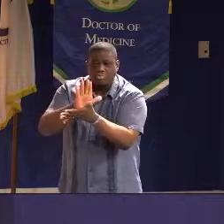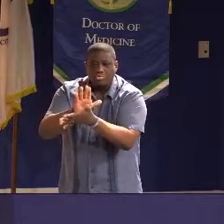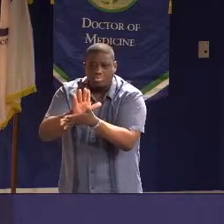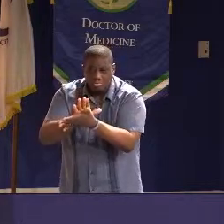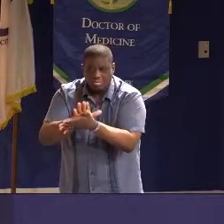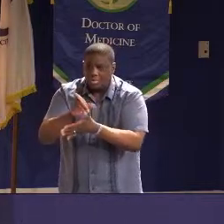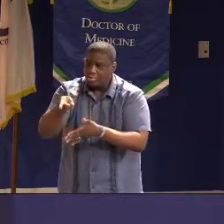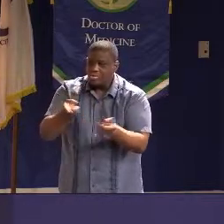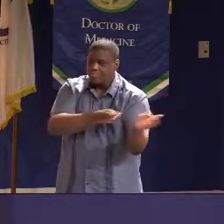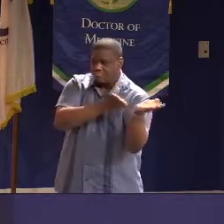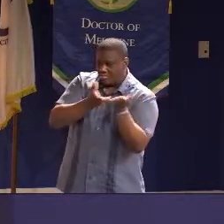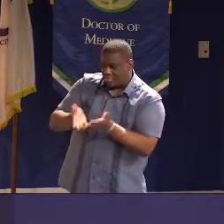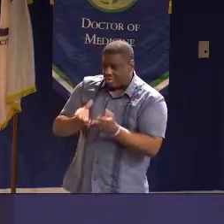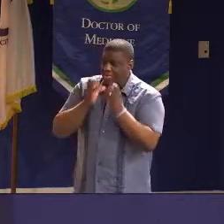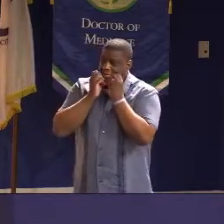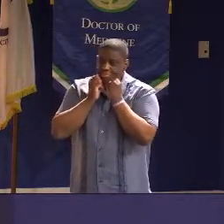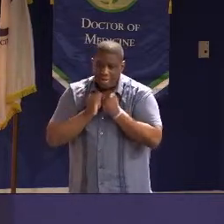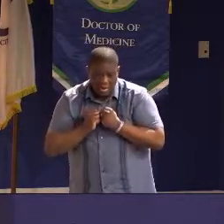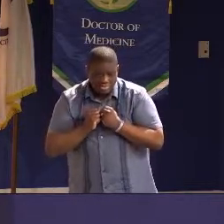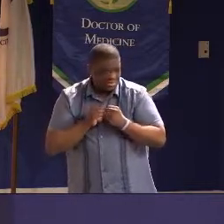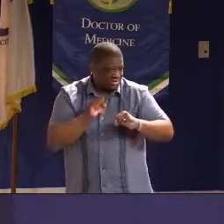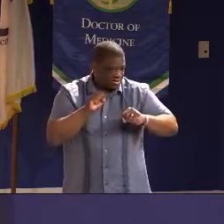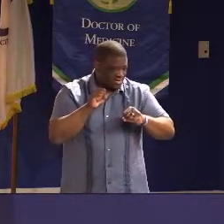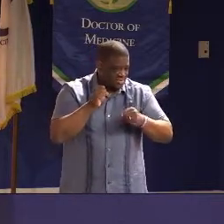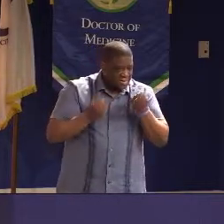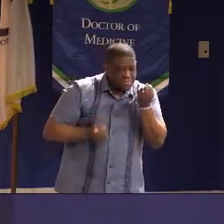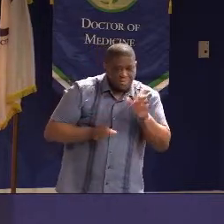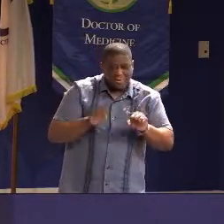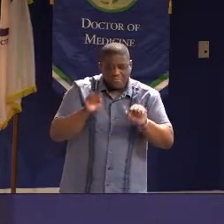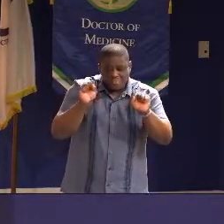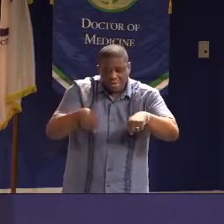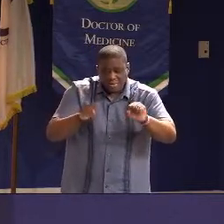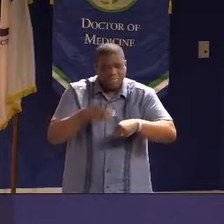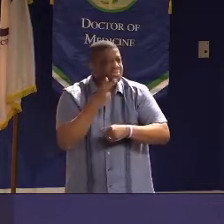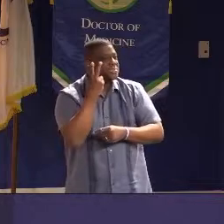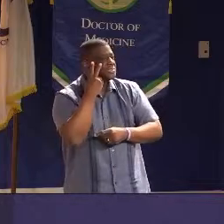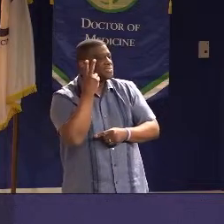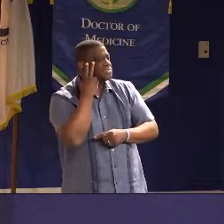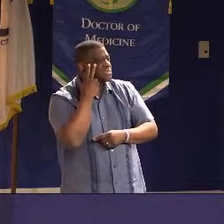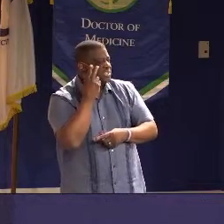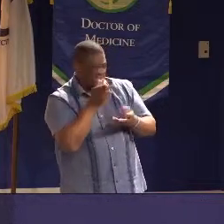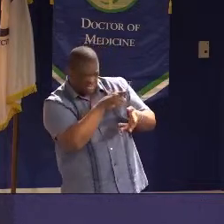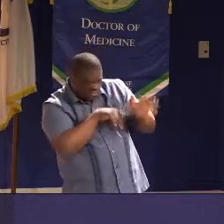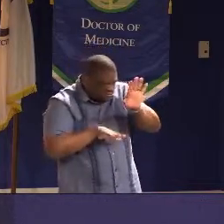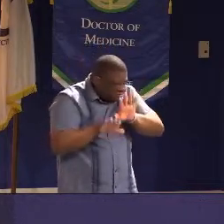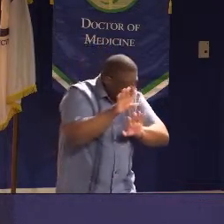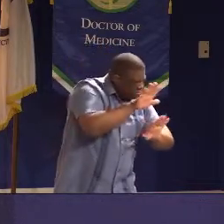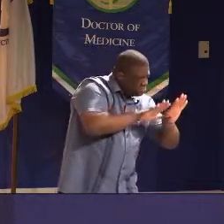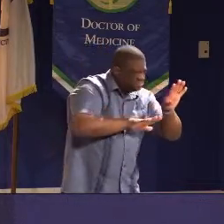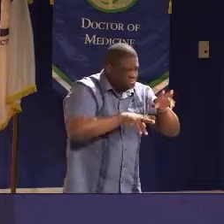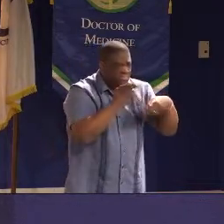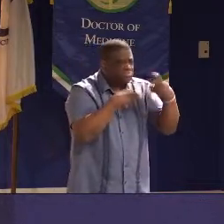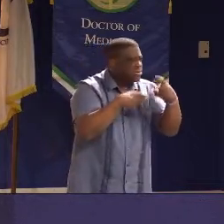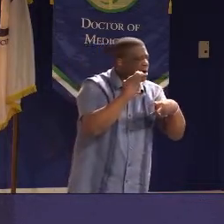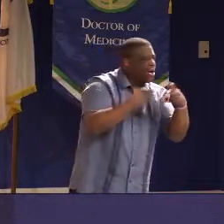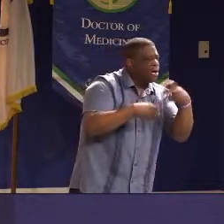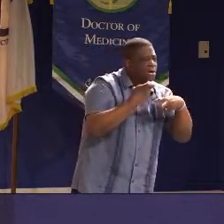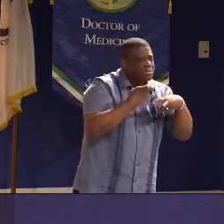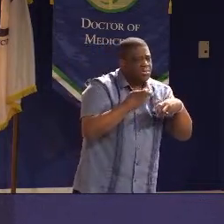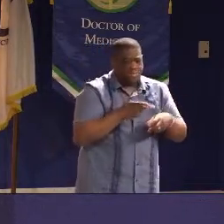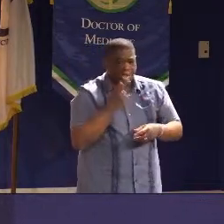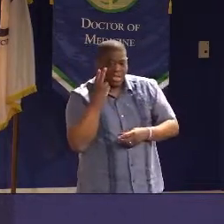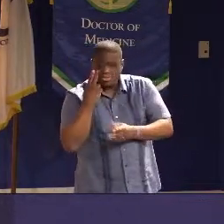bring compassion, the ability to see beyond the symptoms of a problem and into the heart of those who